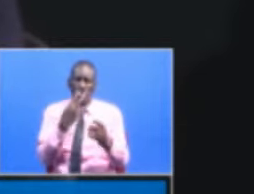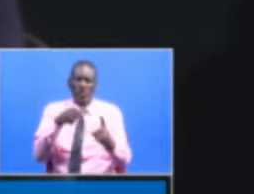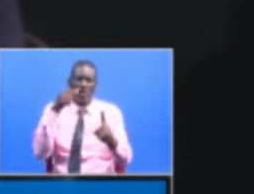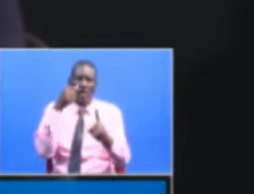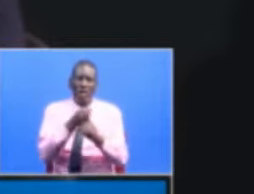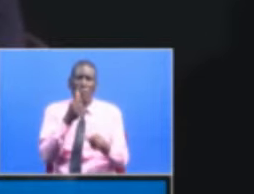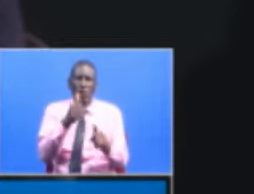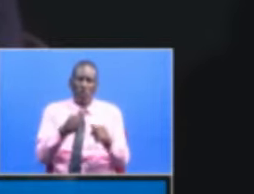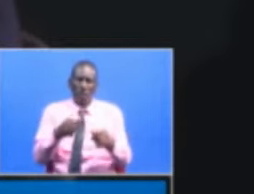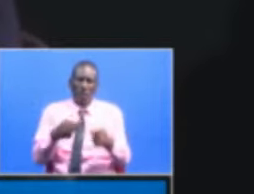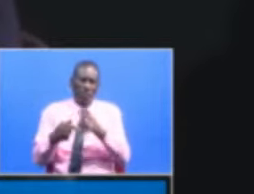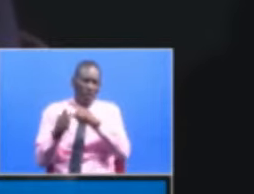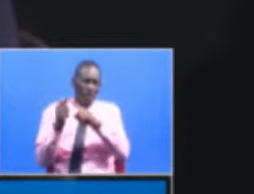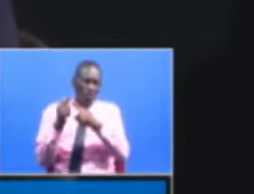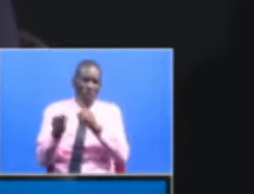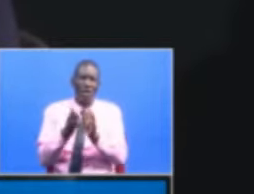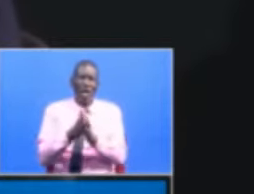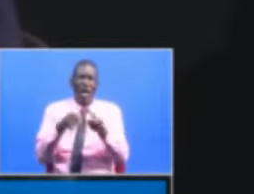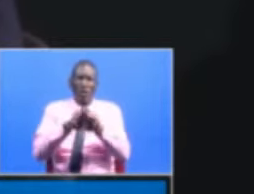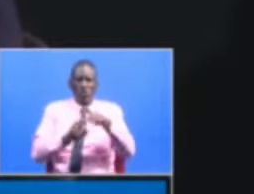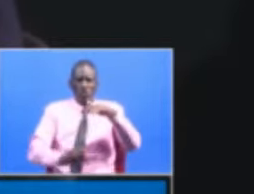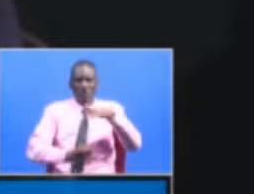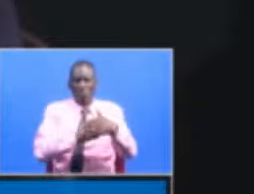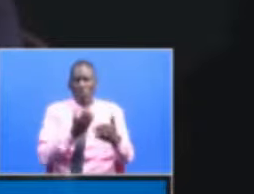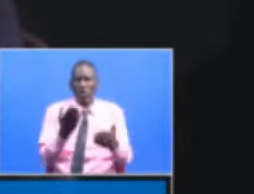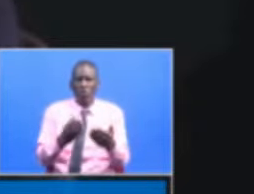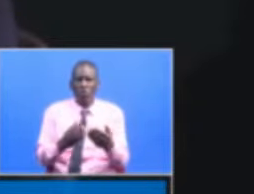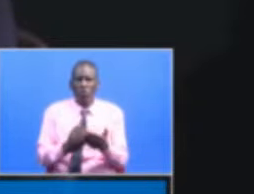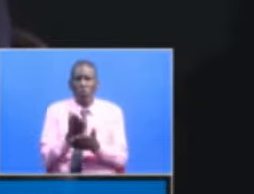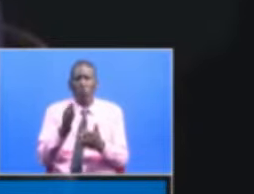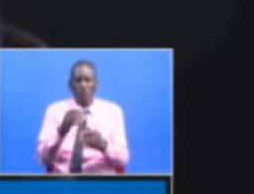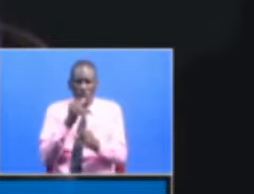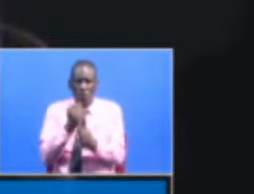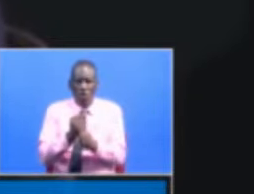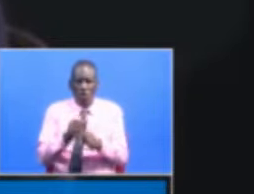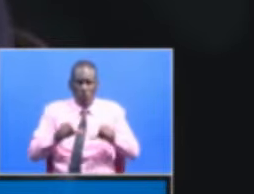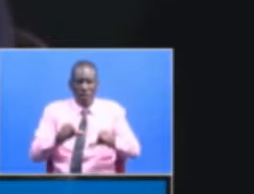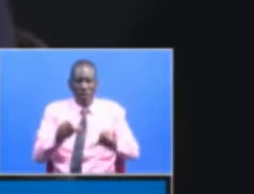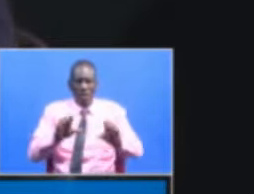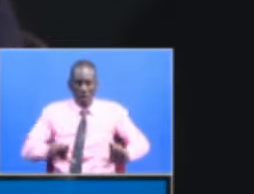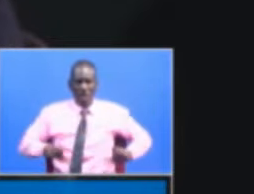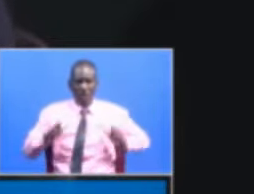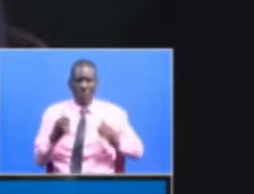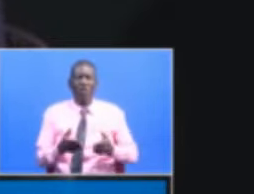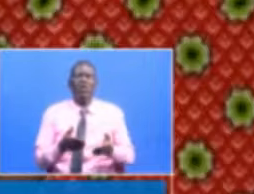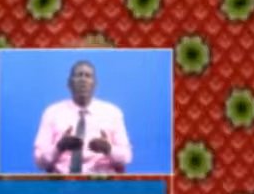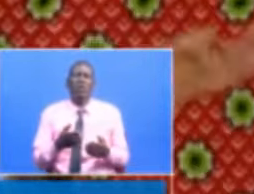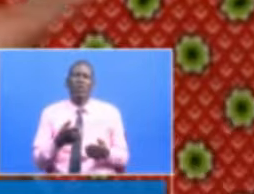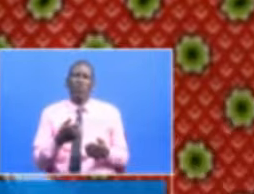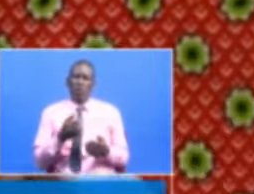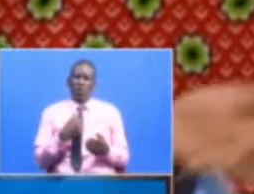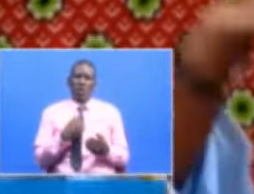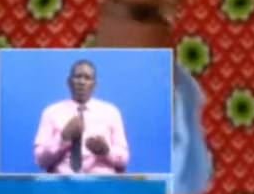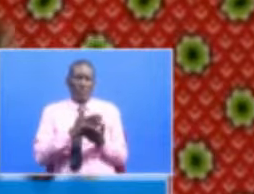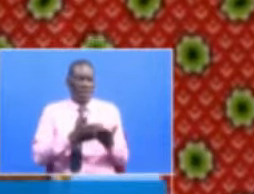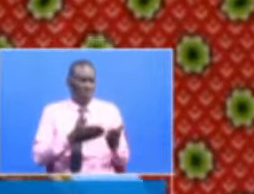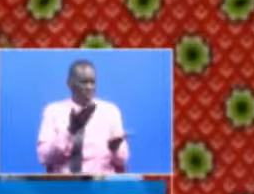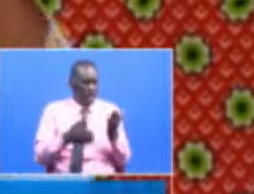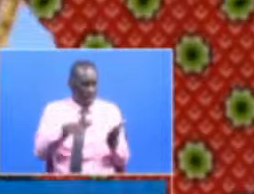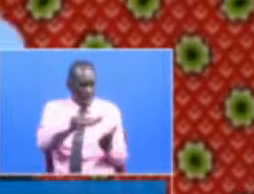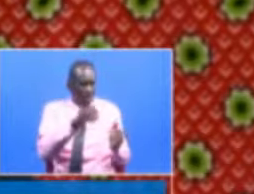gone through, and also support them through and work with them through the journey of sustainable livelihoods. Are there kuna sehemu zote ambazo